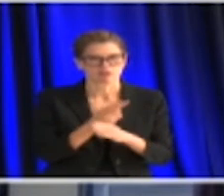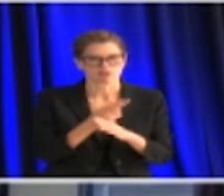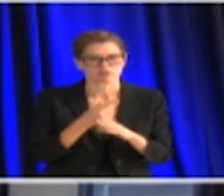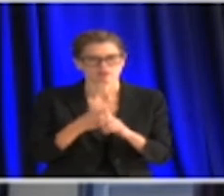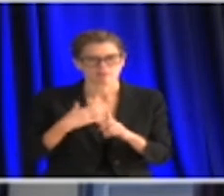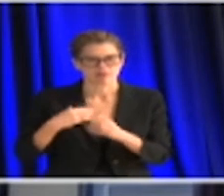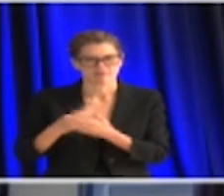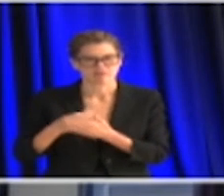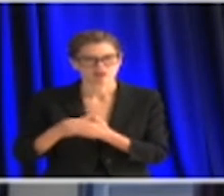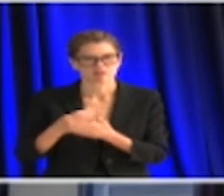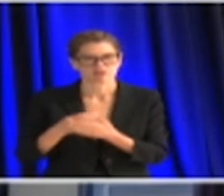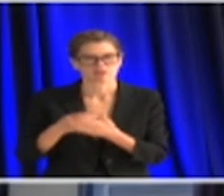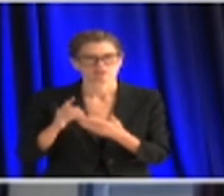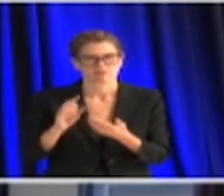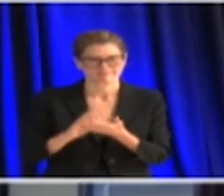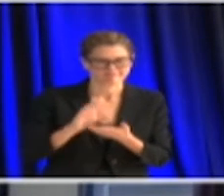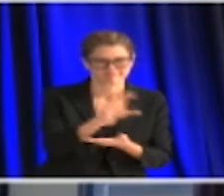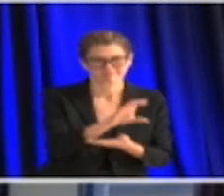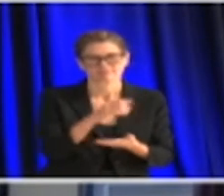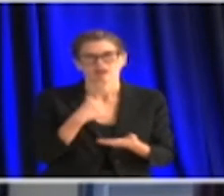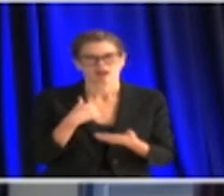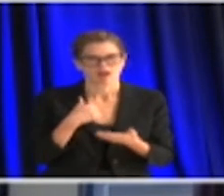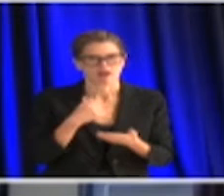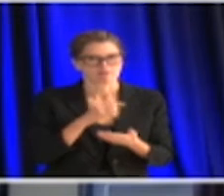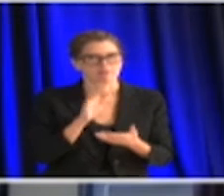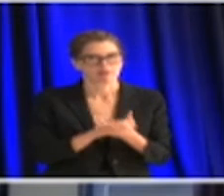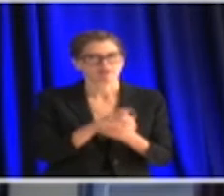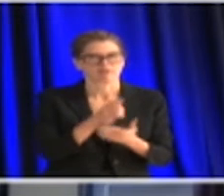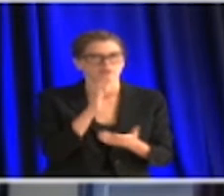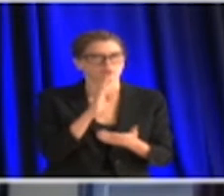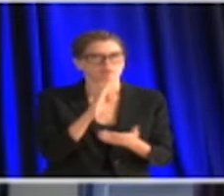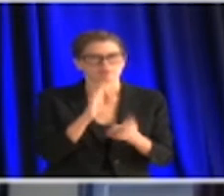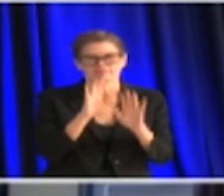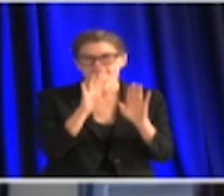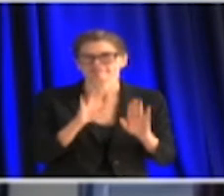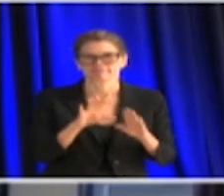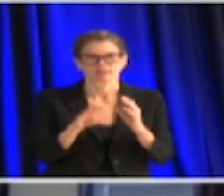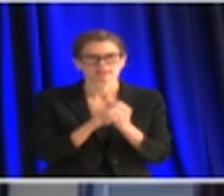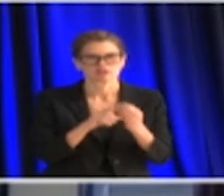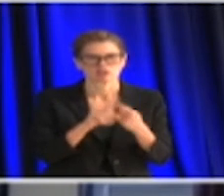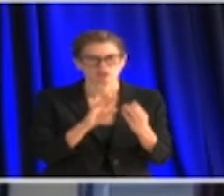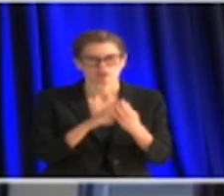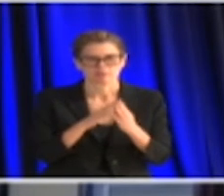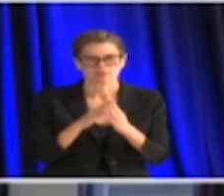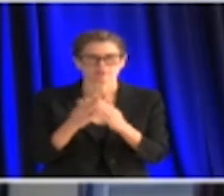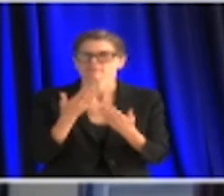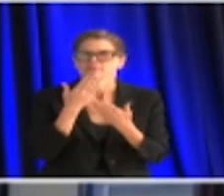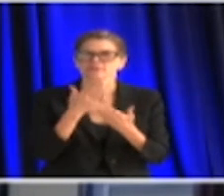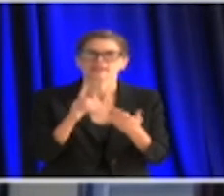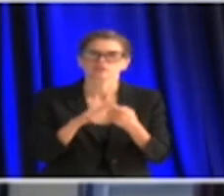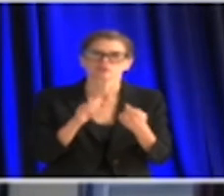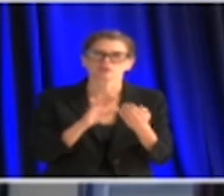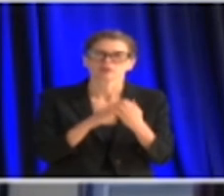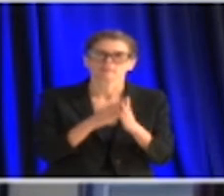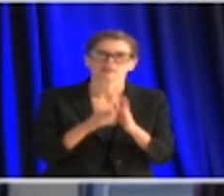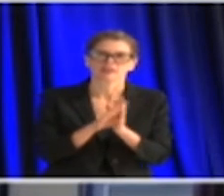And once completed, I know it would be a welcome addition to this wonderful community. I'd like to commend and thank our Community Development